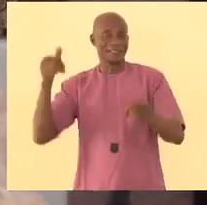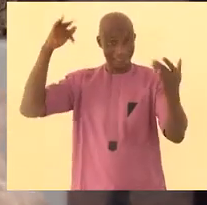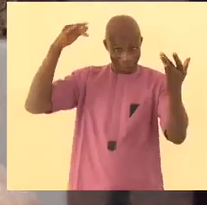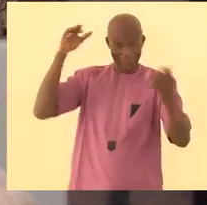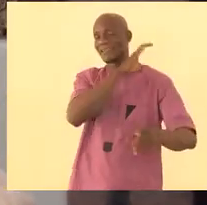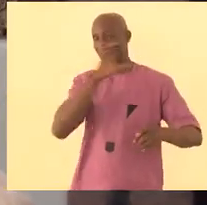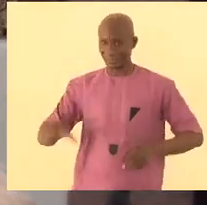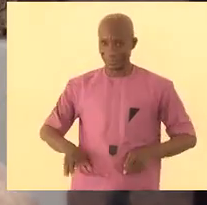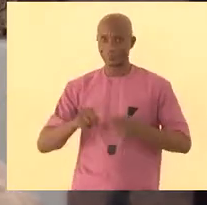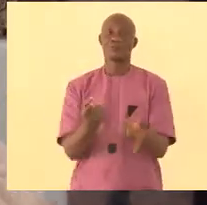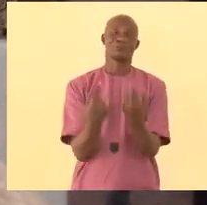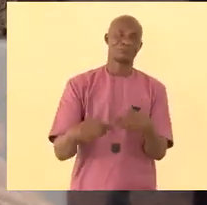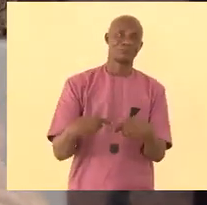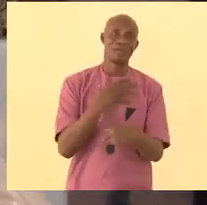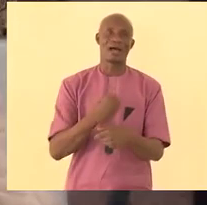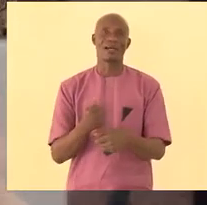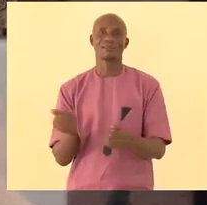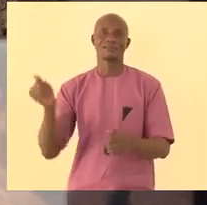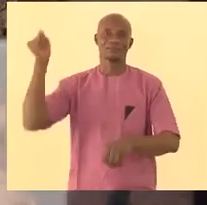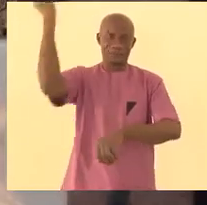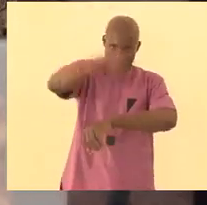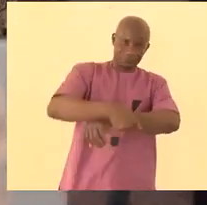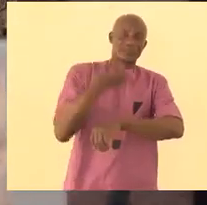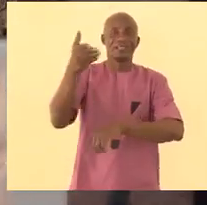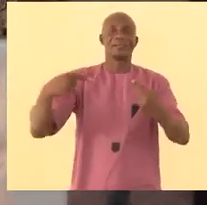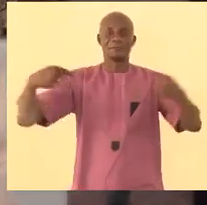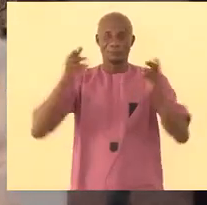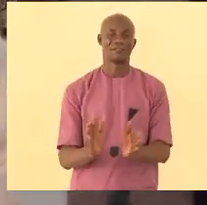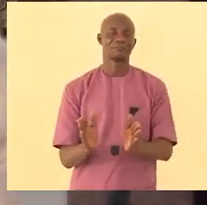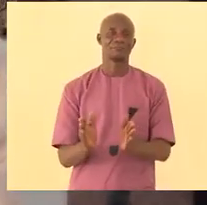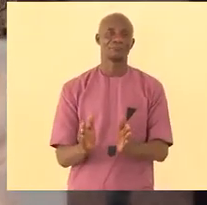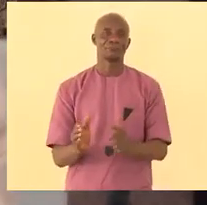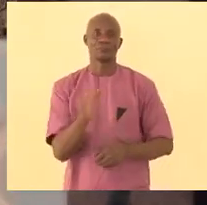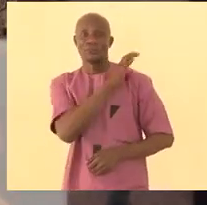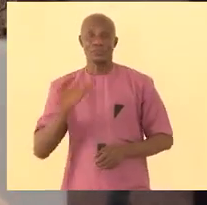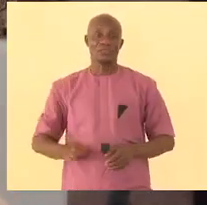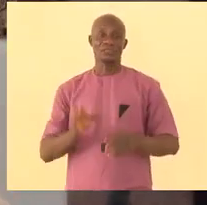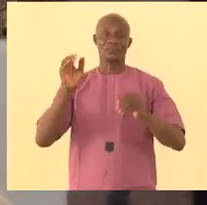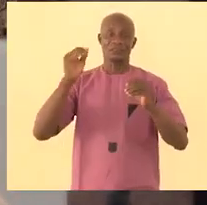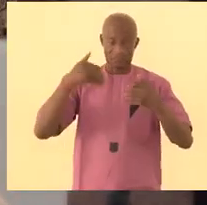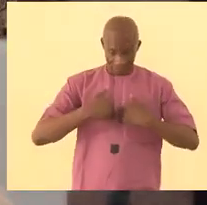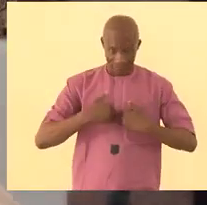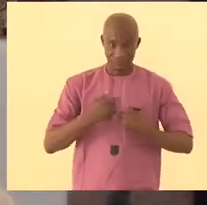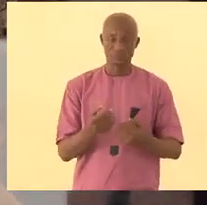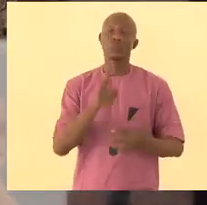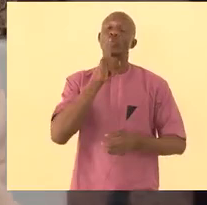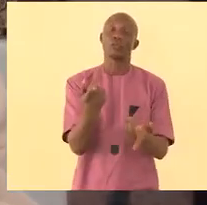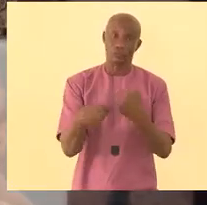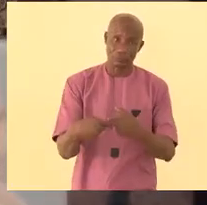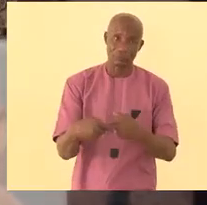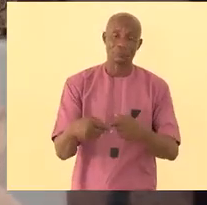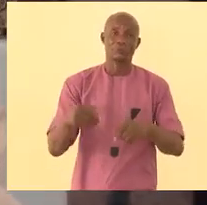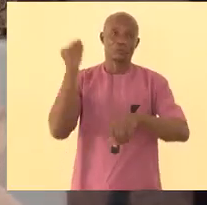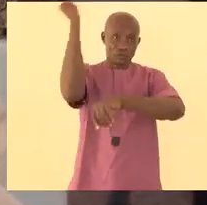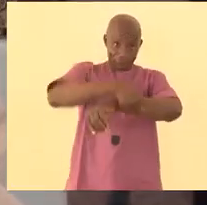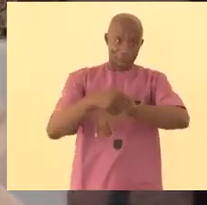the Christ to come and defeat their enemies. The Christ has truly come to defeat the greatest enemy